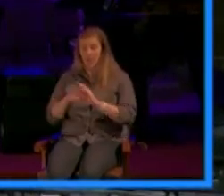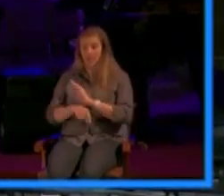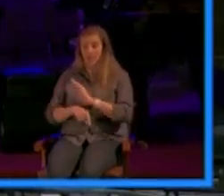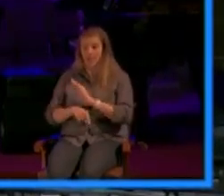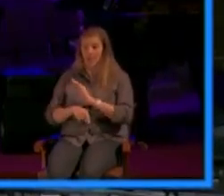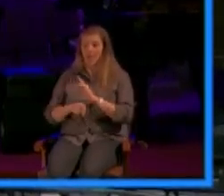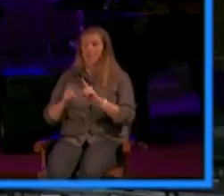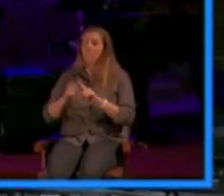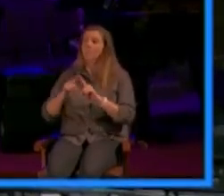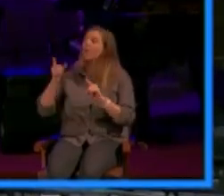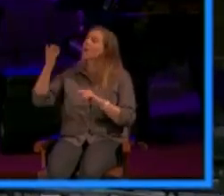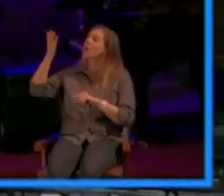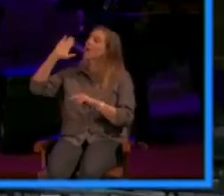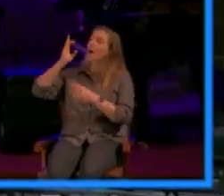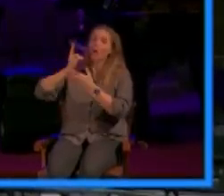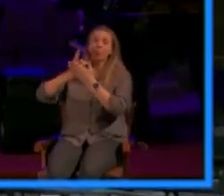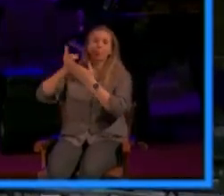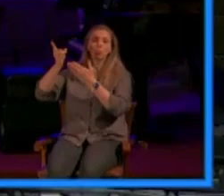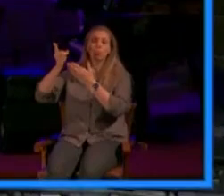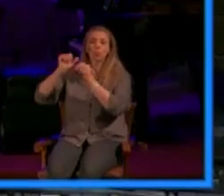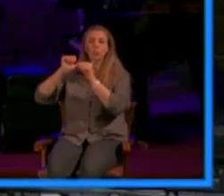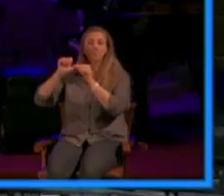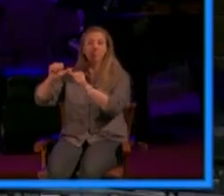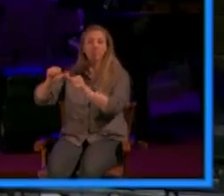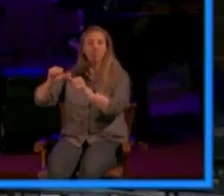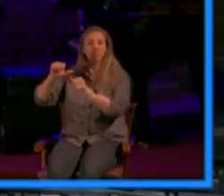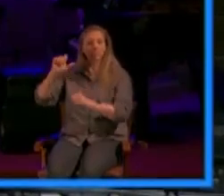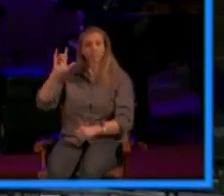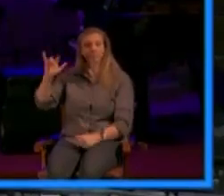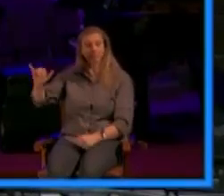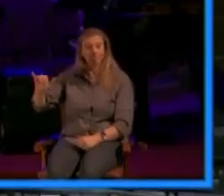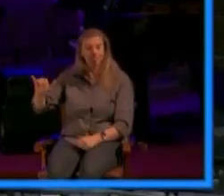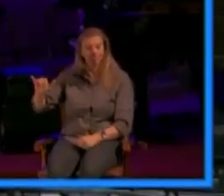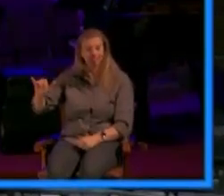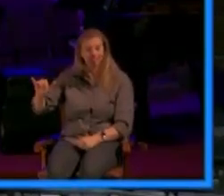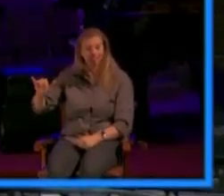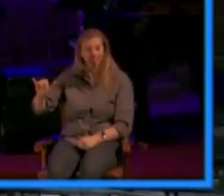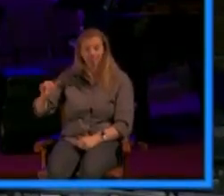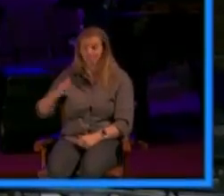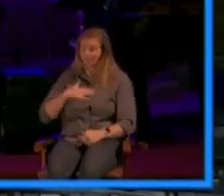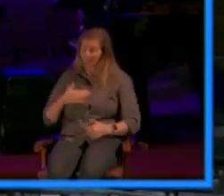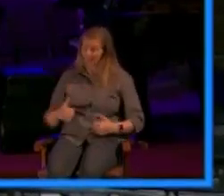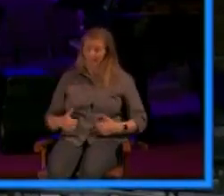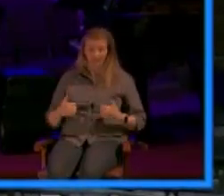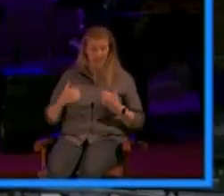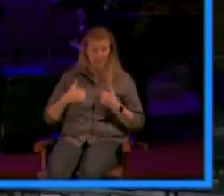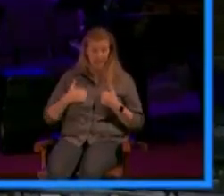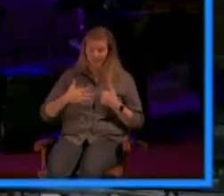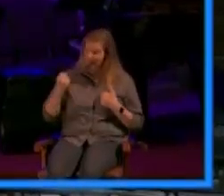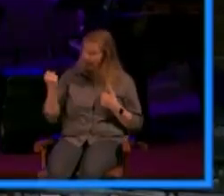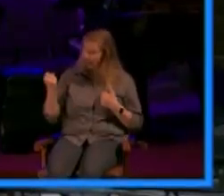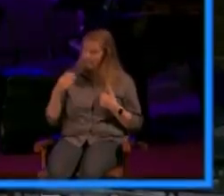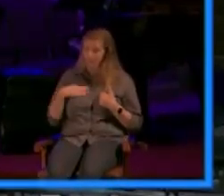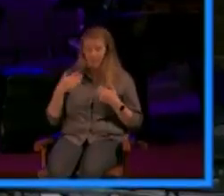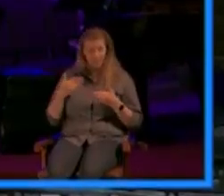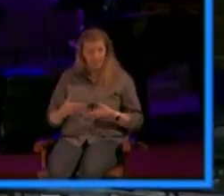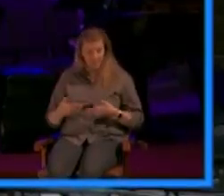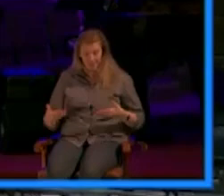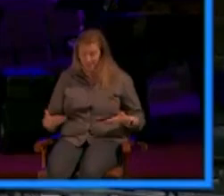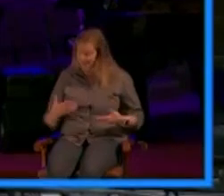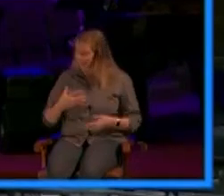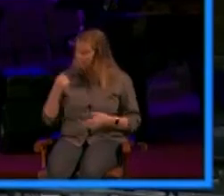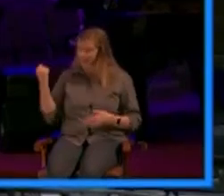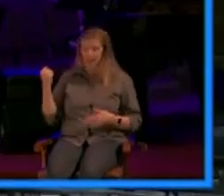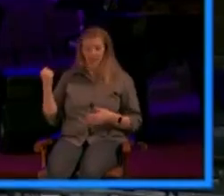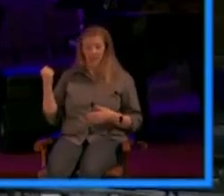God's truth abideth still. Take away my life. Take away my property. Take away everything we have. And even